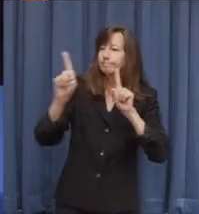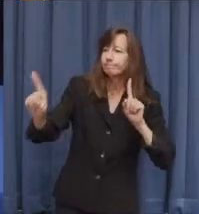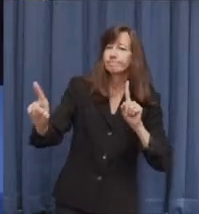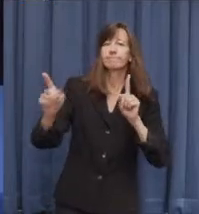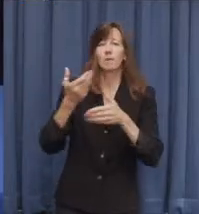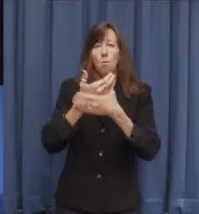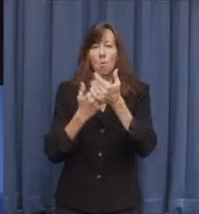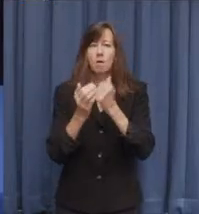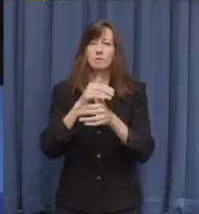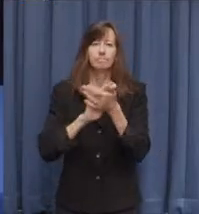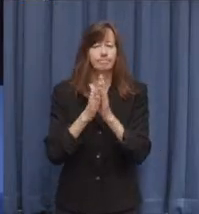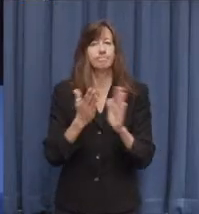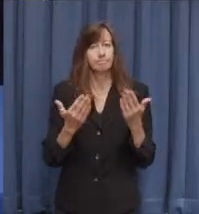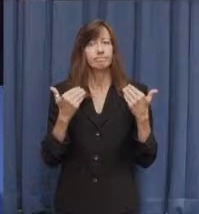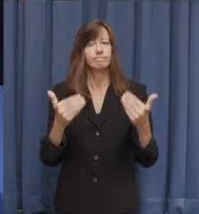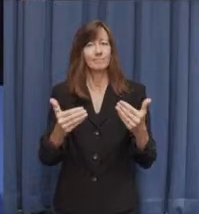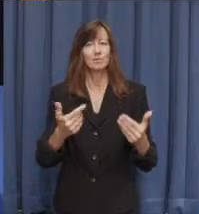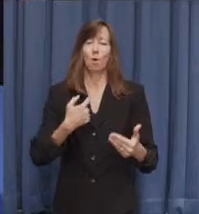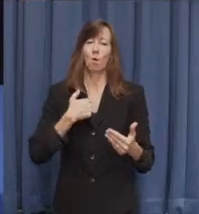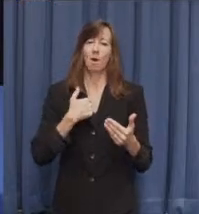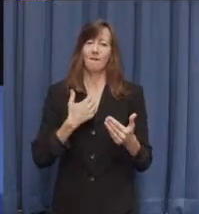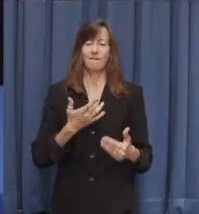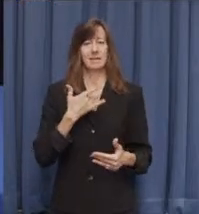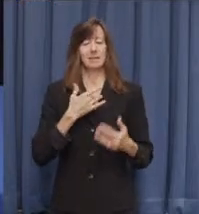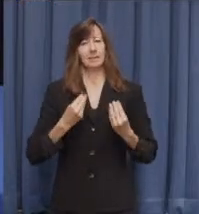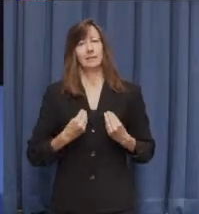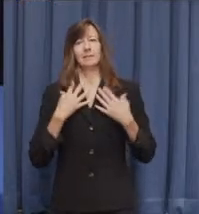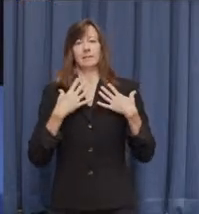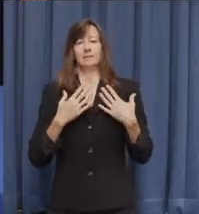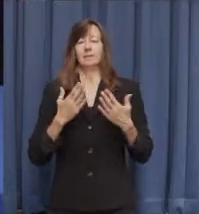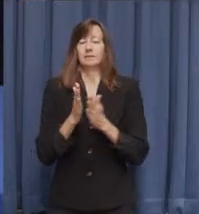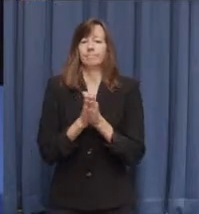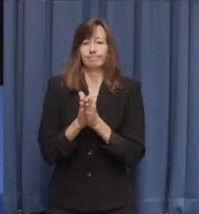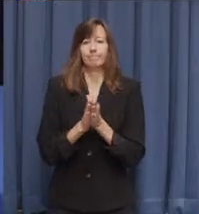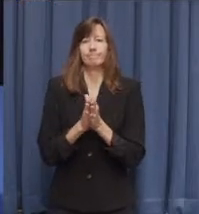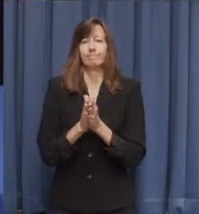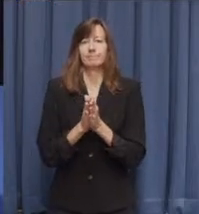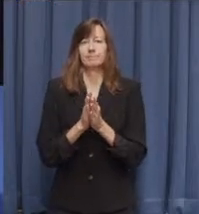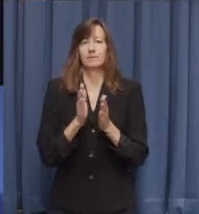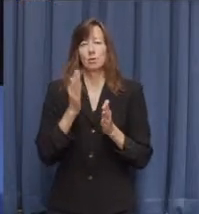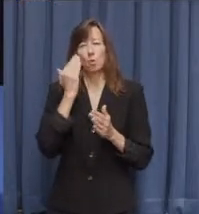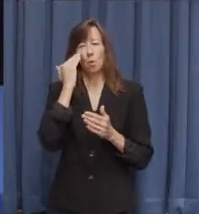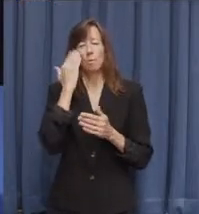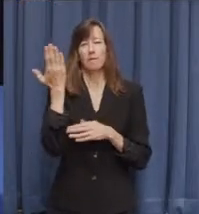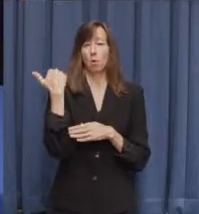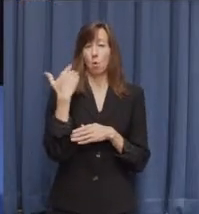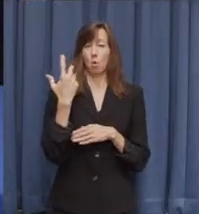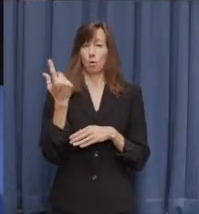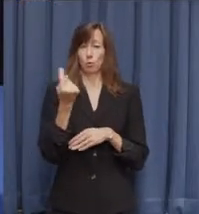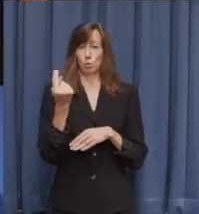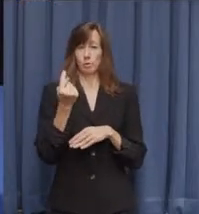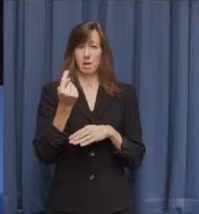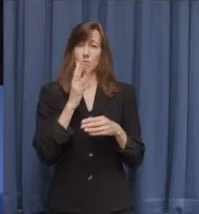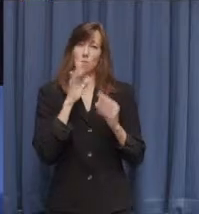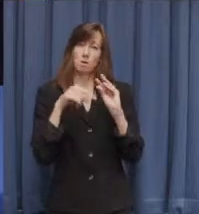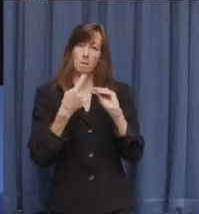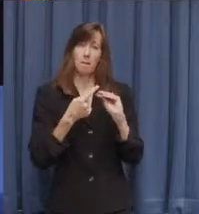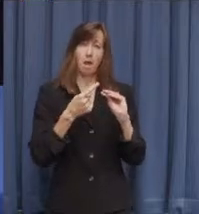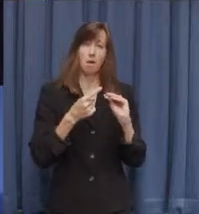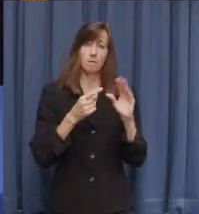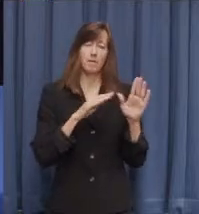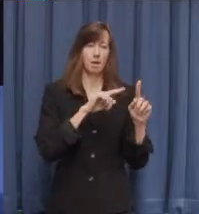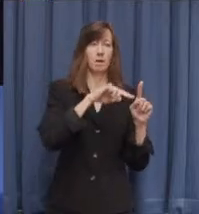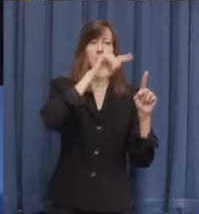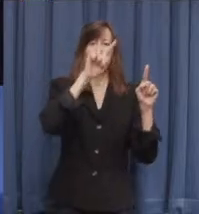we will continue to see a bit of the roller coaster dynamic that I talked about on Tuesday. Really, we believe until we have a